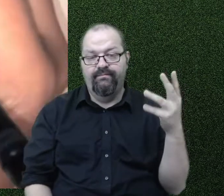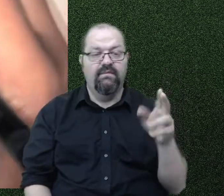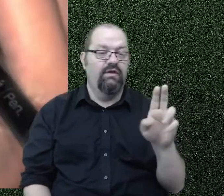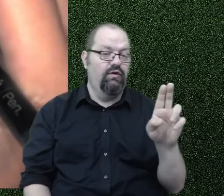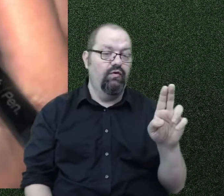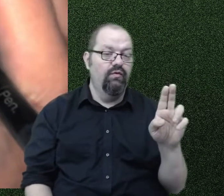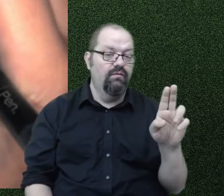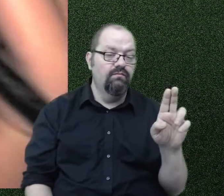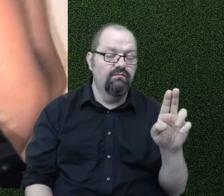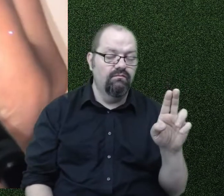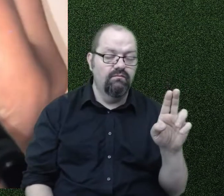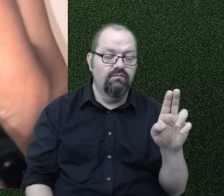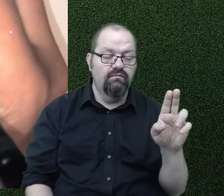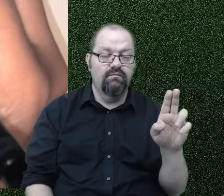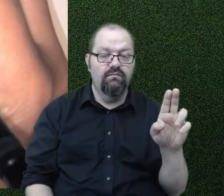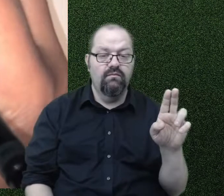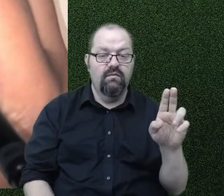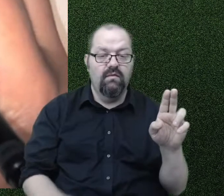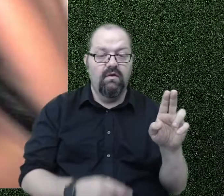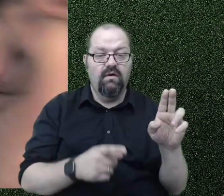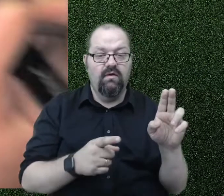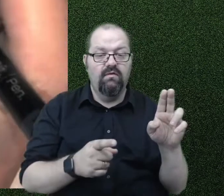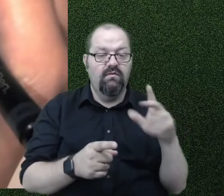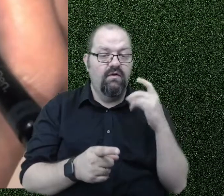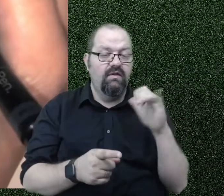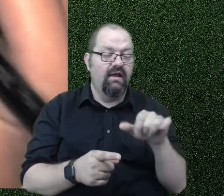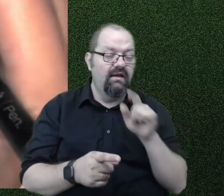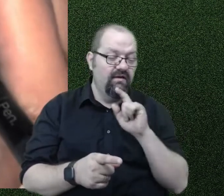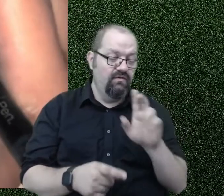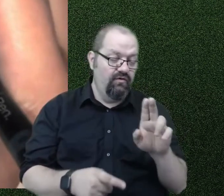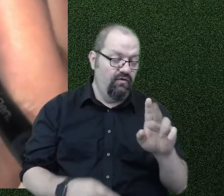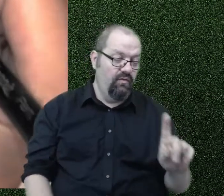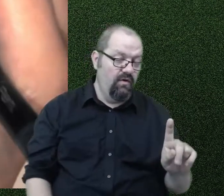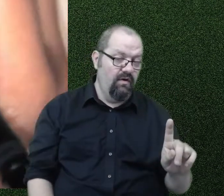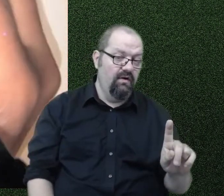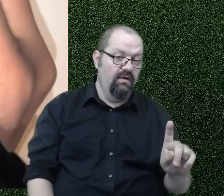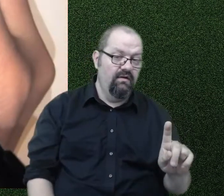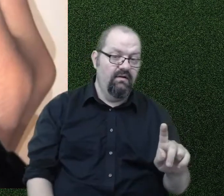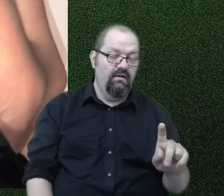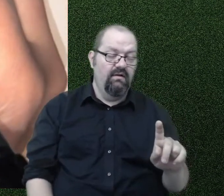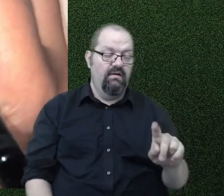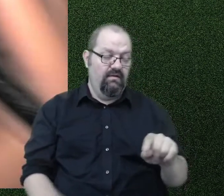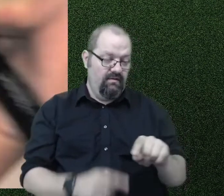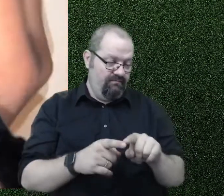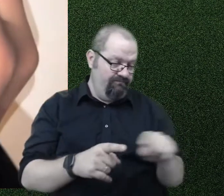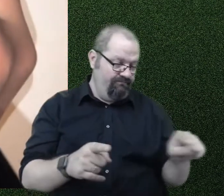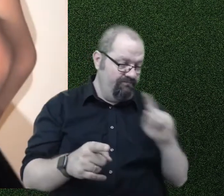u, where this is u1, this distance here is u1,